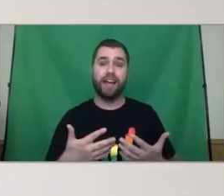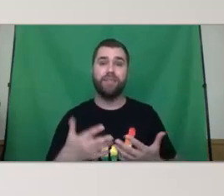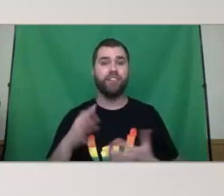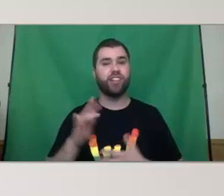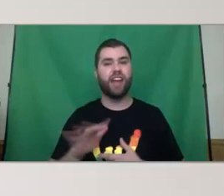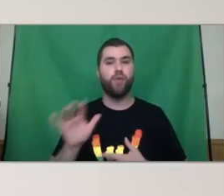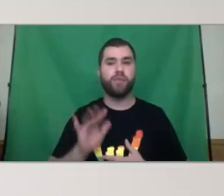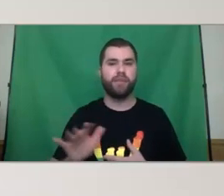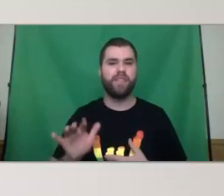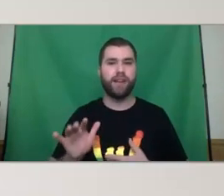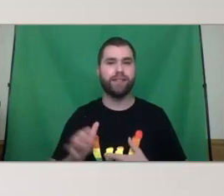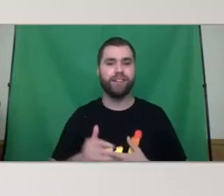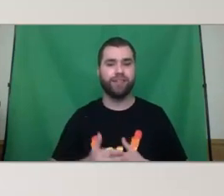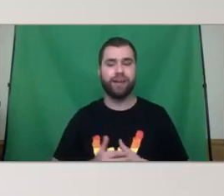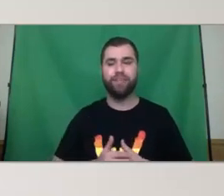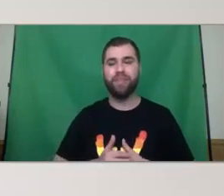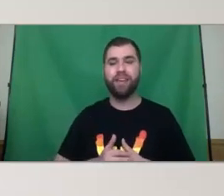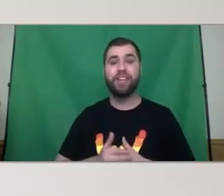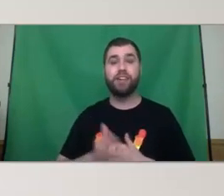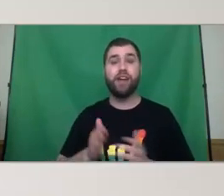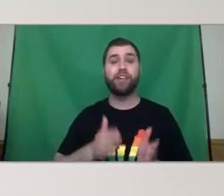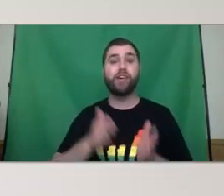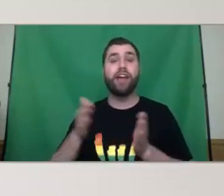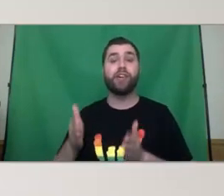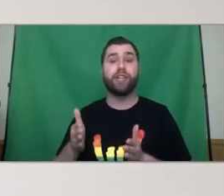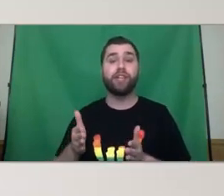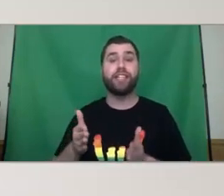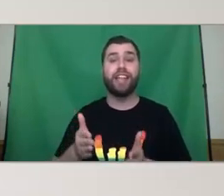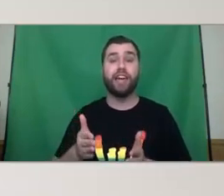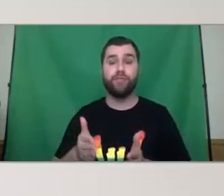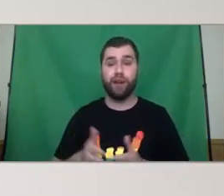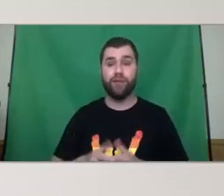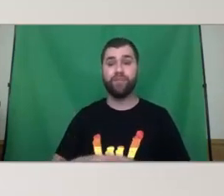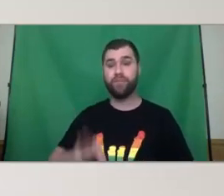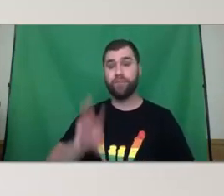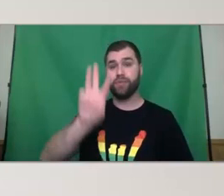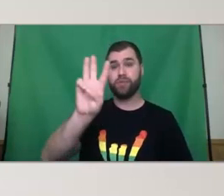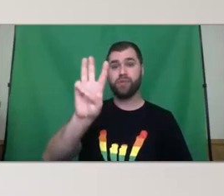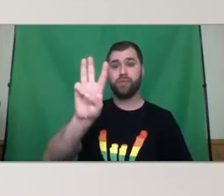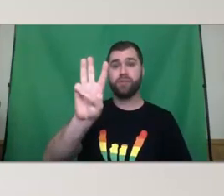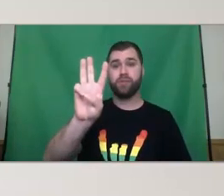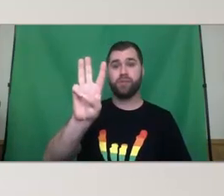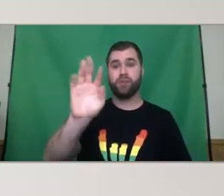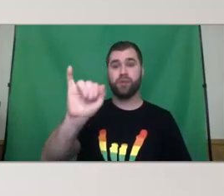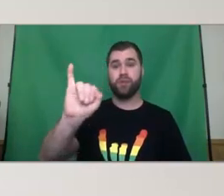many times. It just kind of warms up your fingers a little bit. So now let's go ahead and go into the second row.